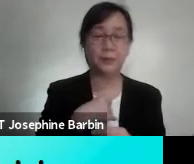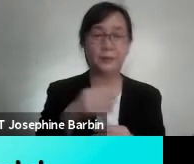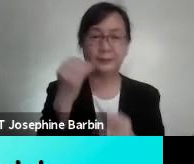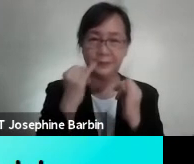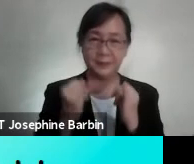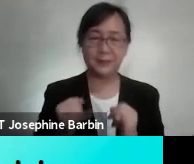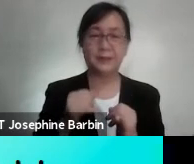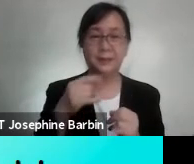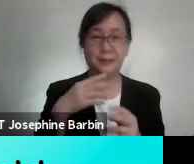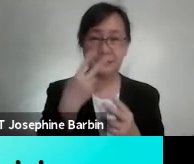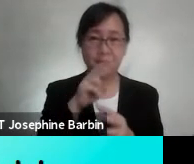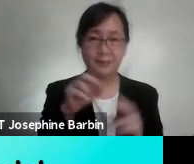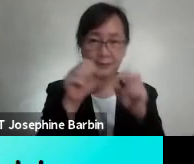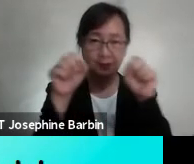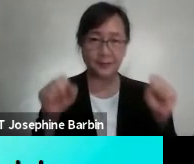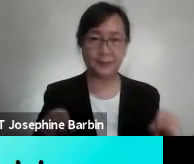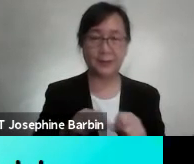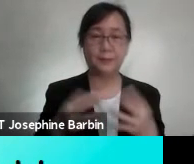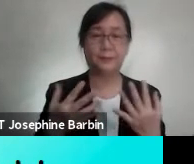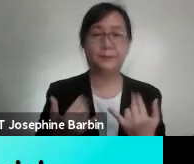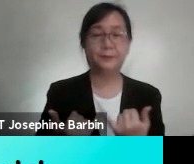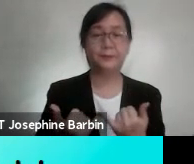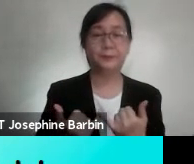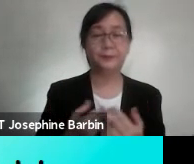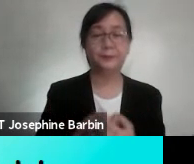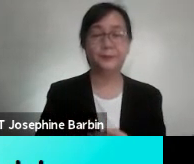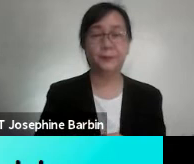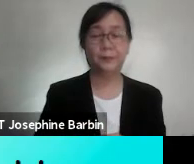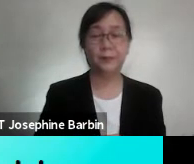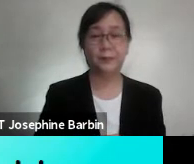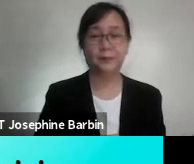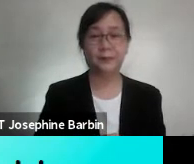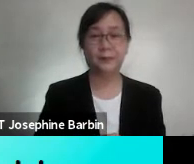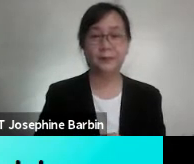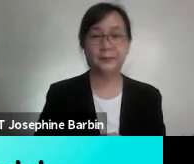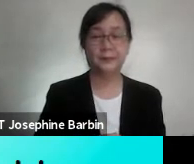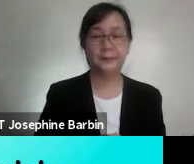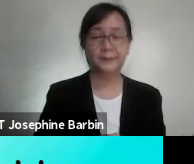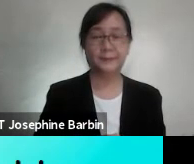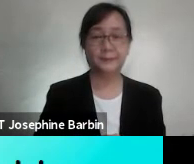on the screen today. Okay, so,